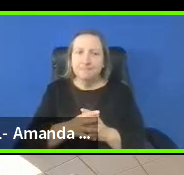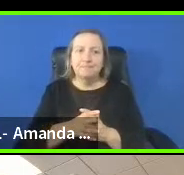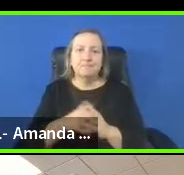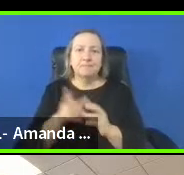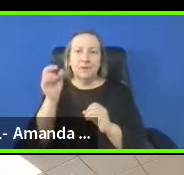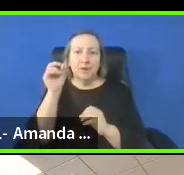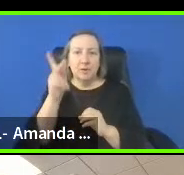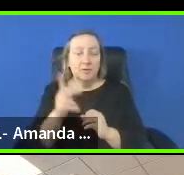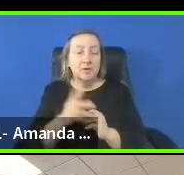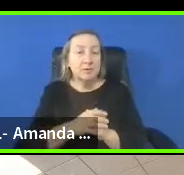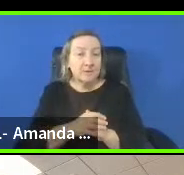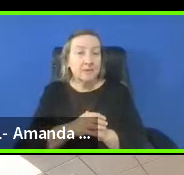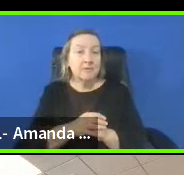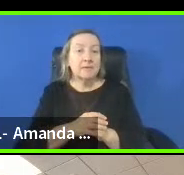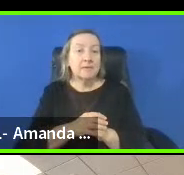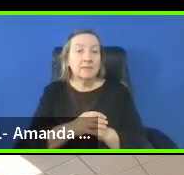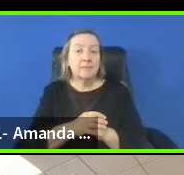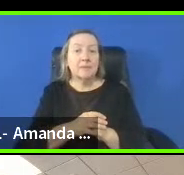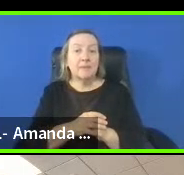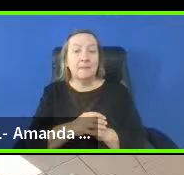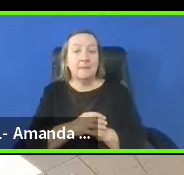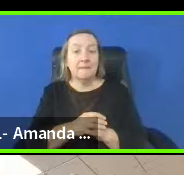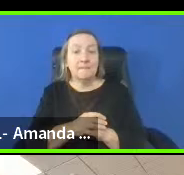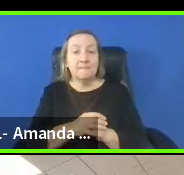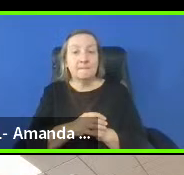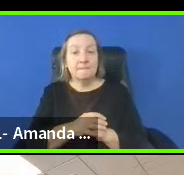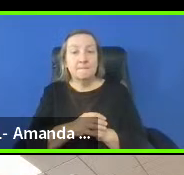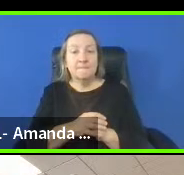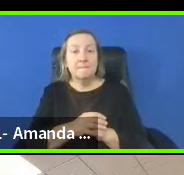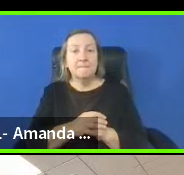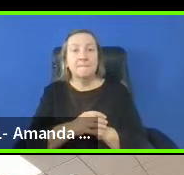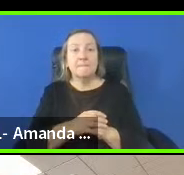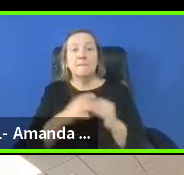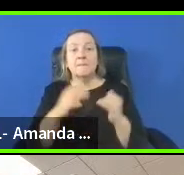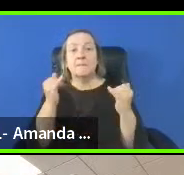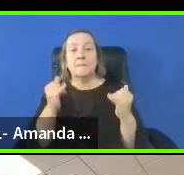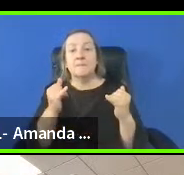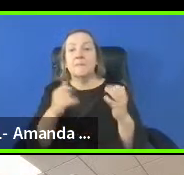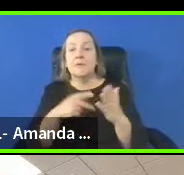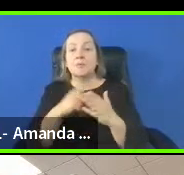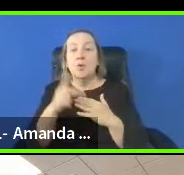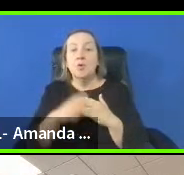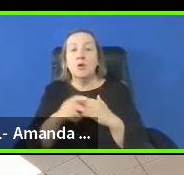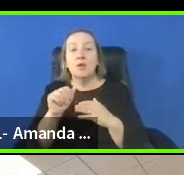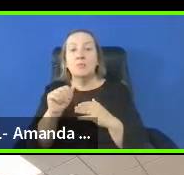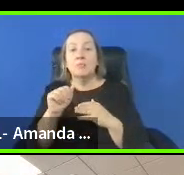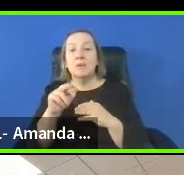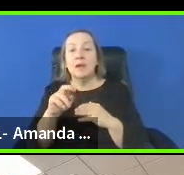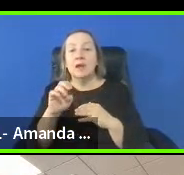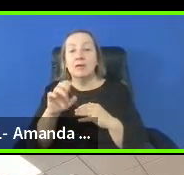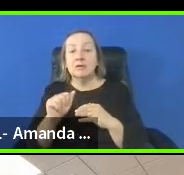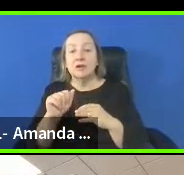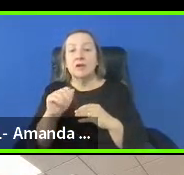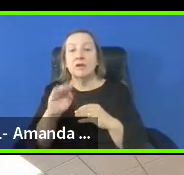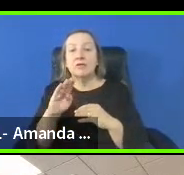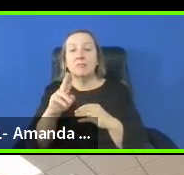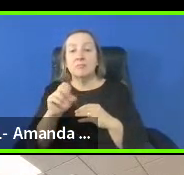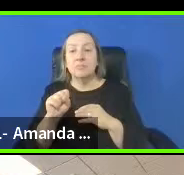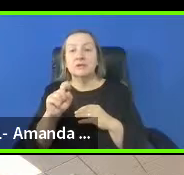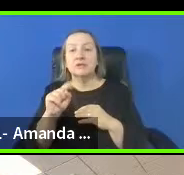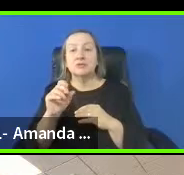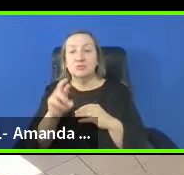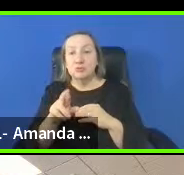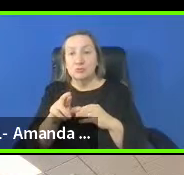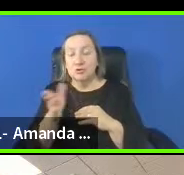okay, well, why don't we go to the program area bus tour? Ed, I'll kick it back over to you. I